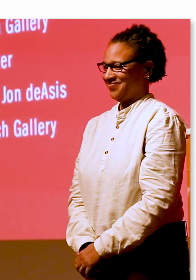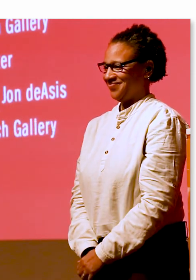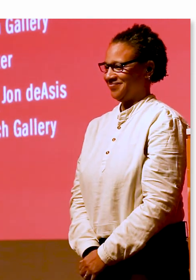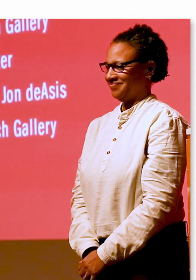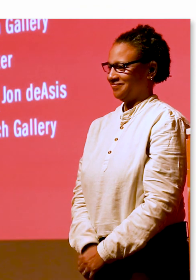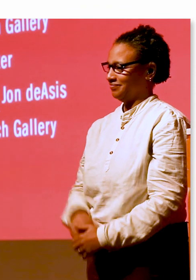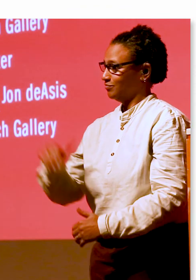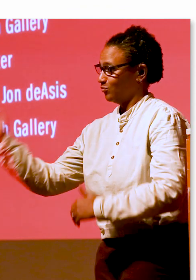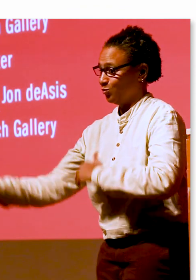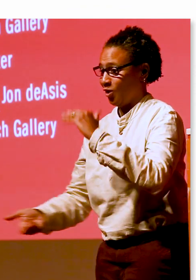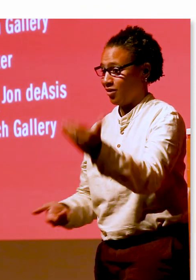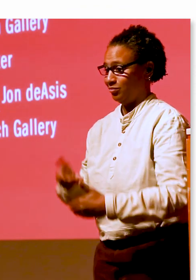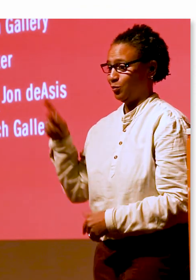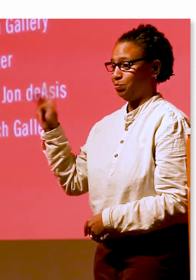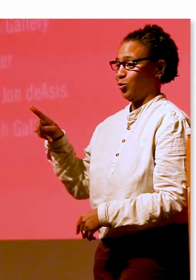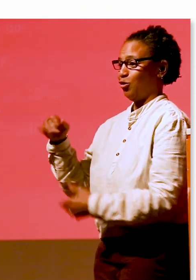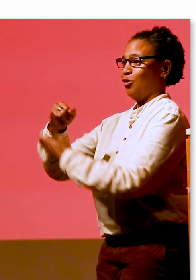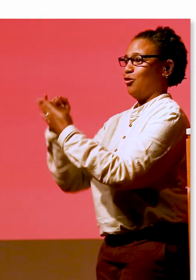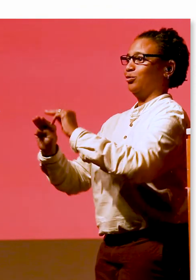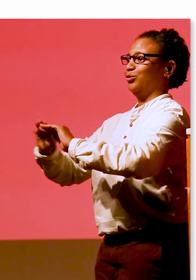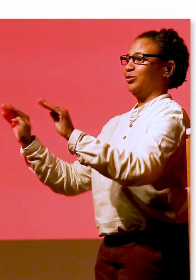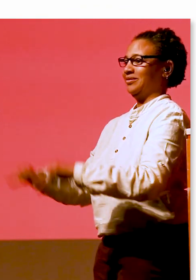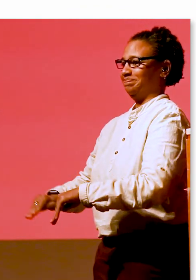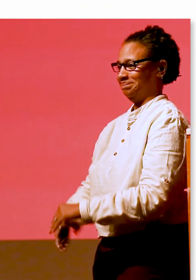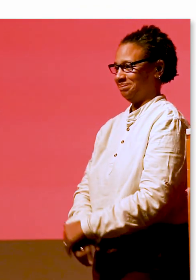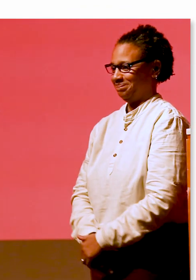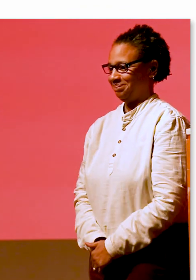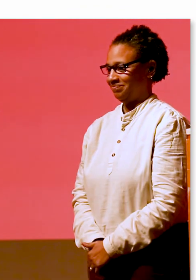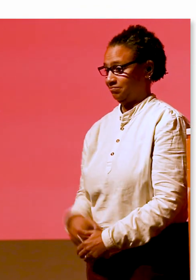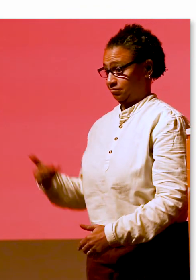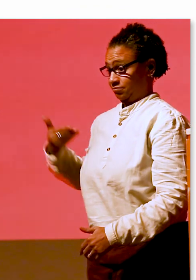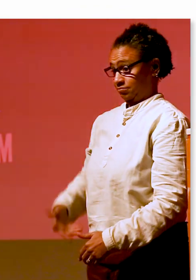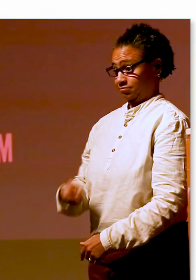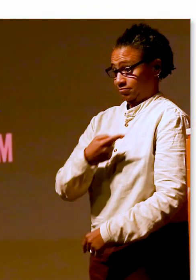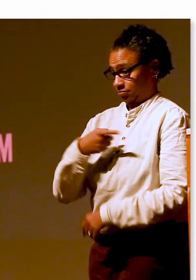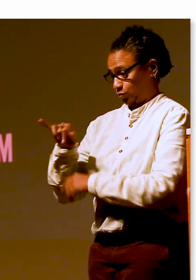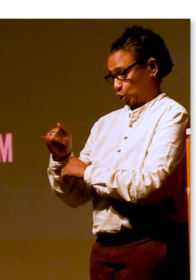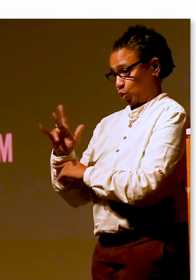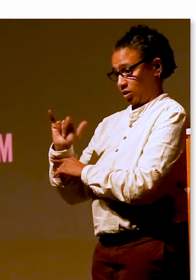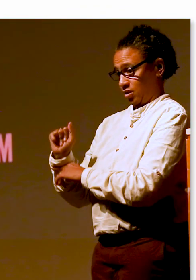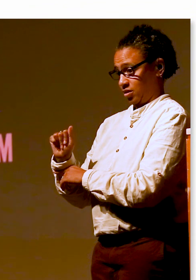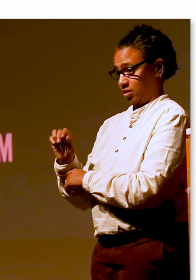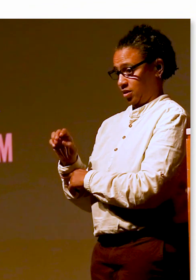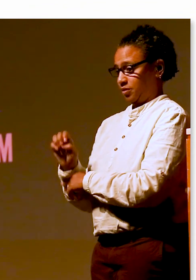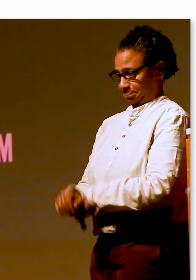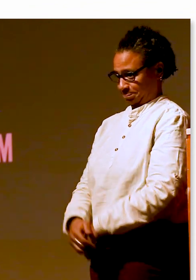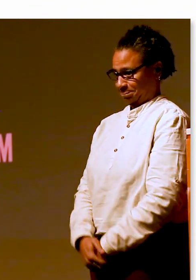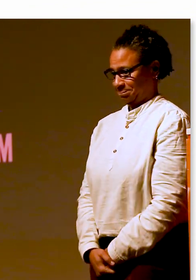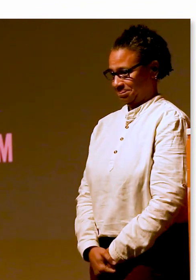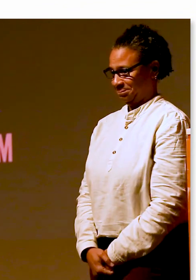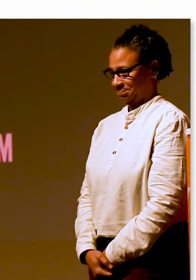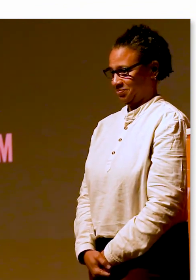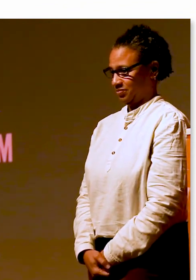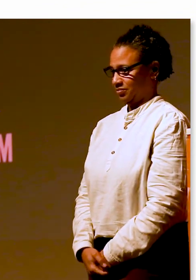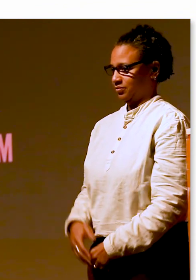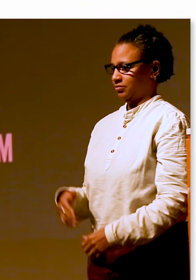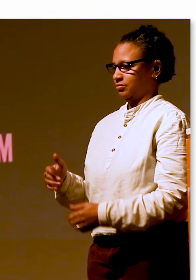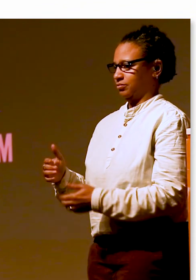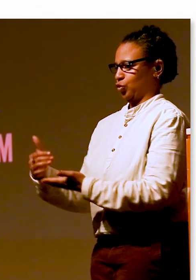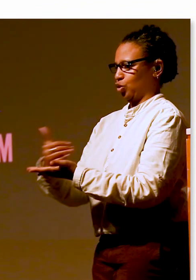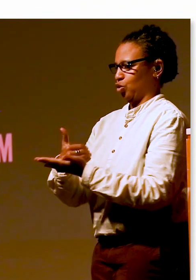Welcome to the Portland Art Museum. My name is Julia Dolan. I'm the Minor White Curator of Photography. And